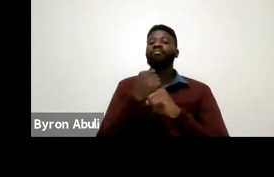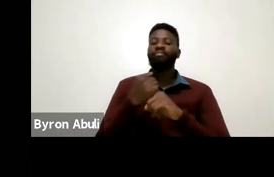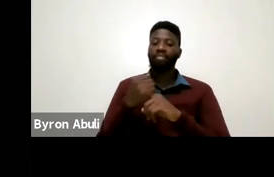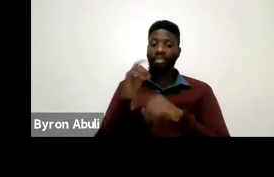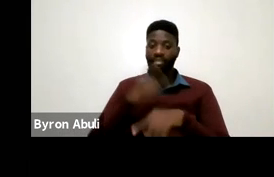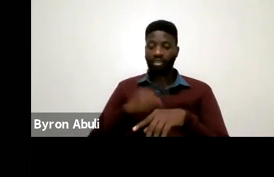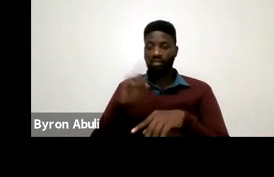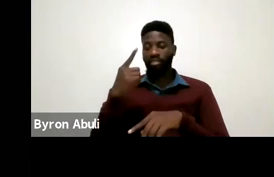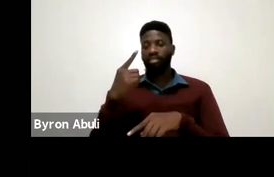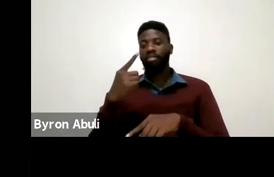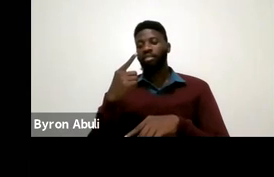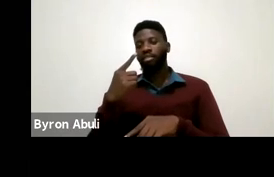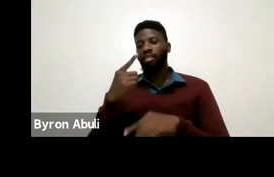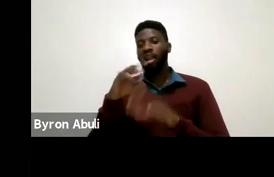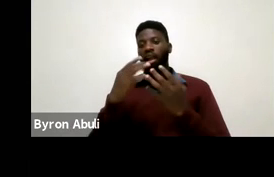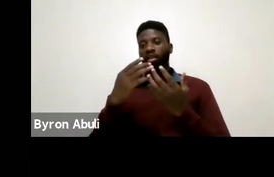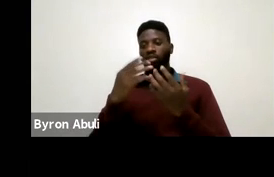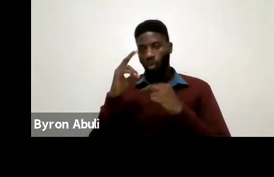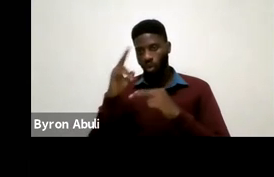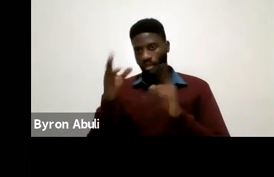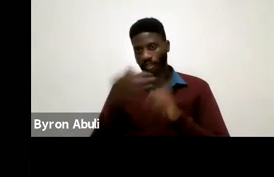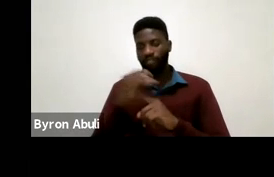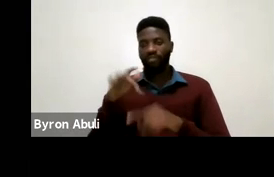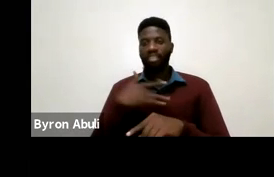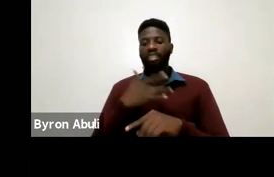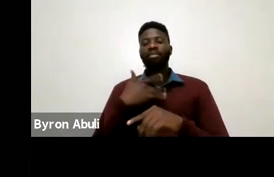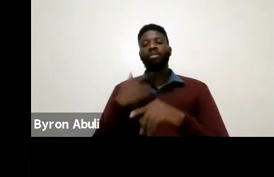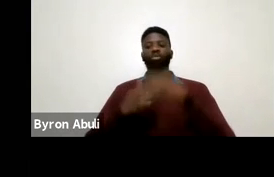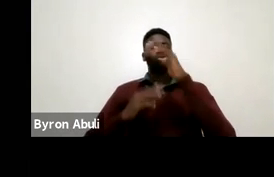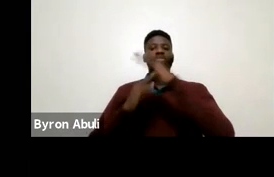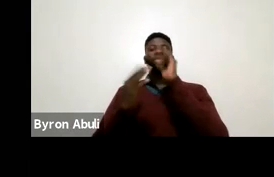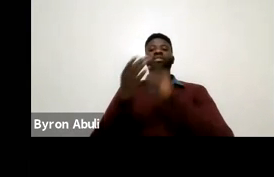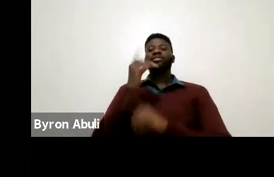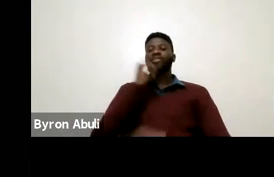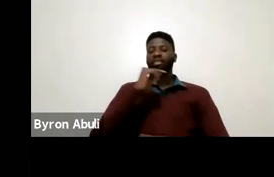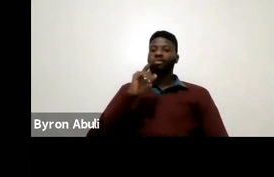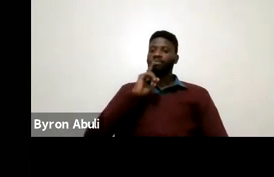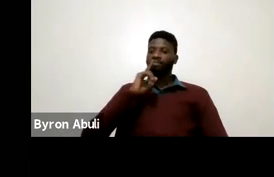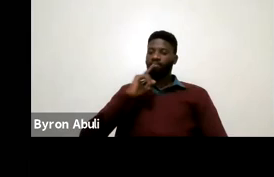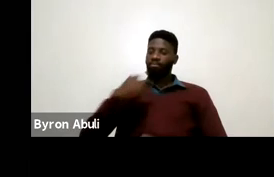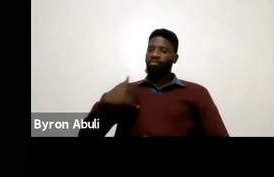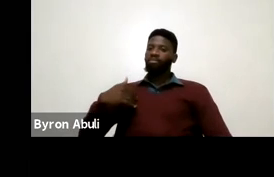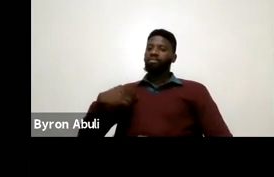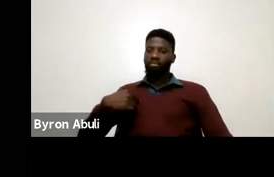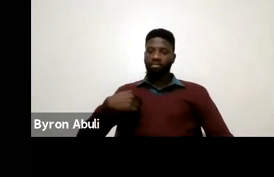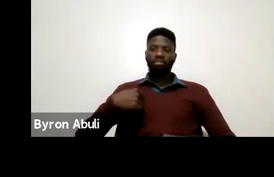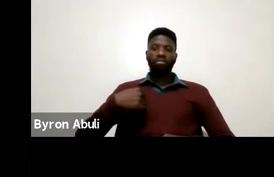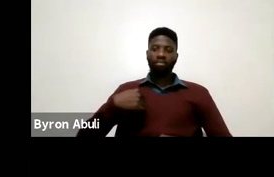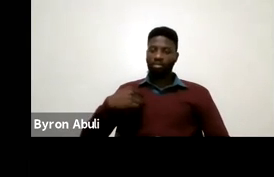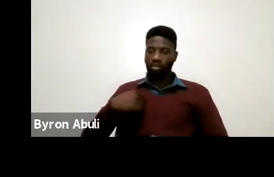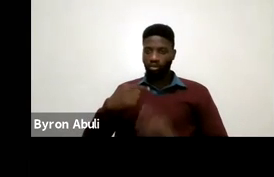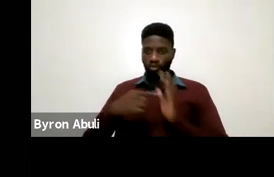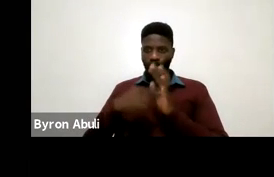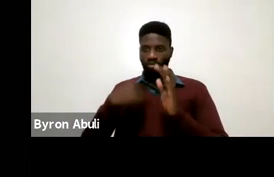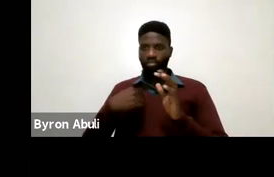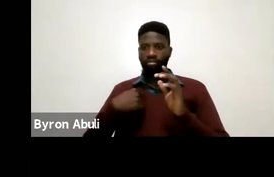and you think that you've hit the world, then you can walk with your shoulder high and say, now these guys, you need to show them what you're made of.